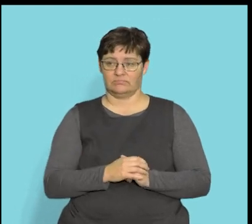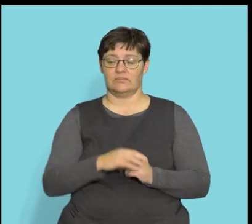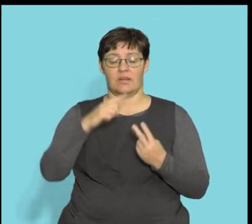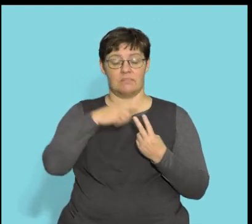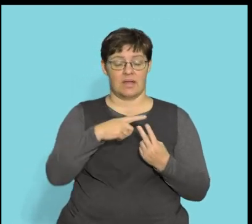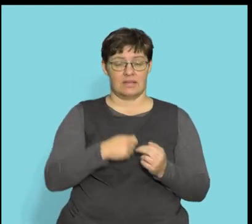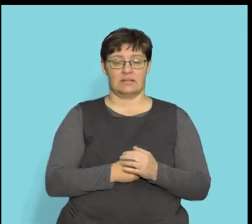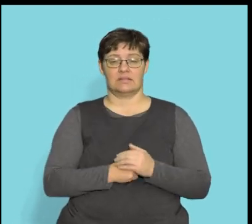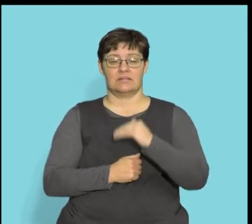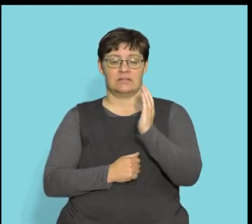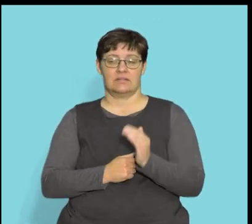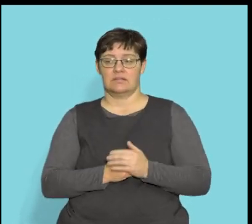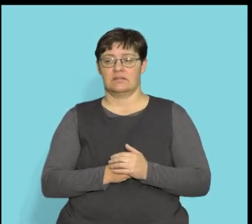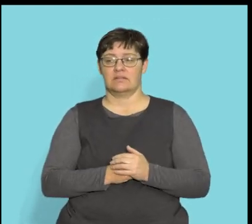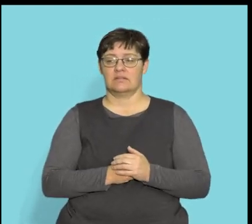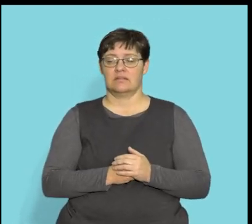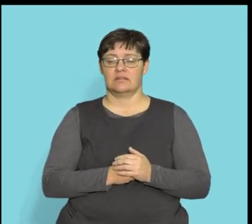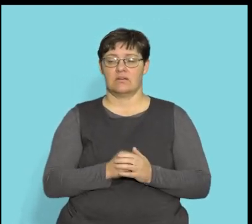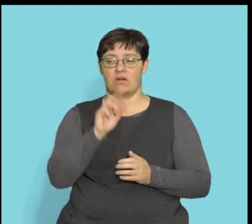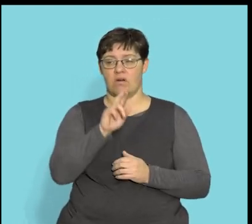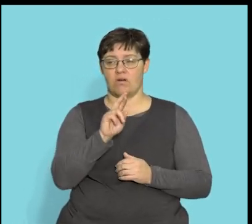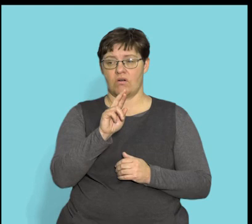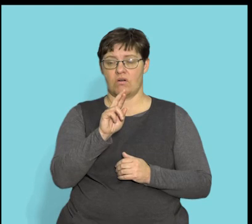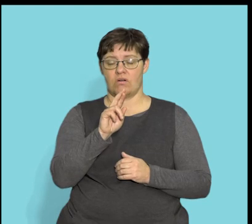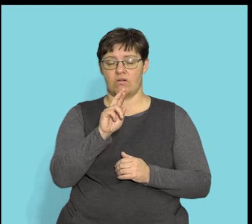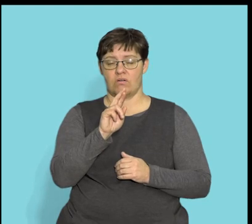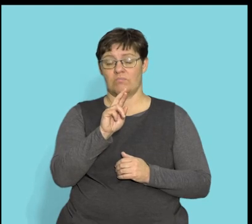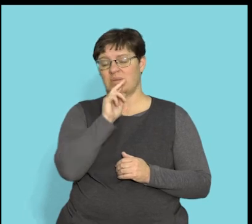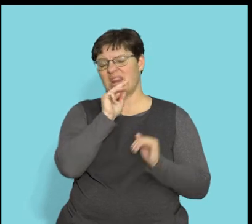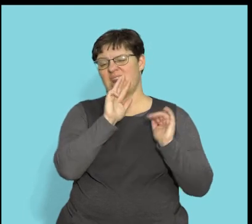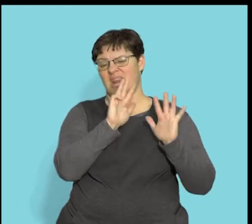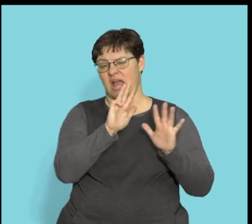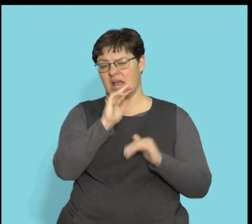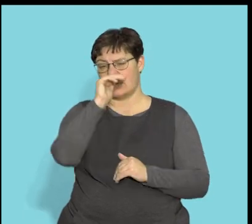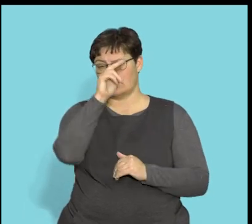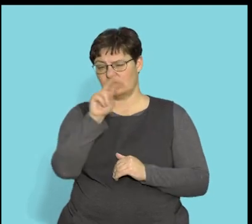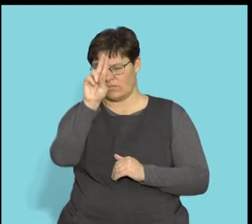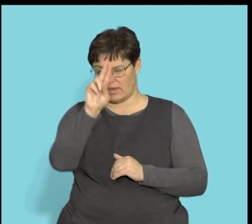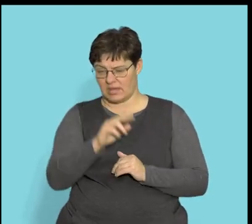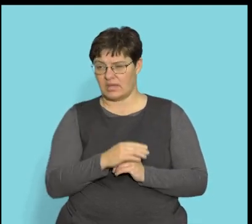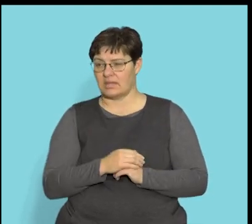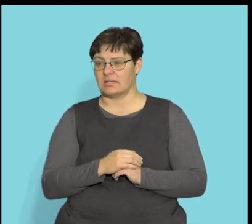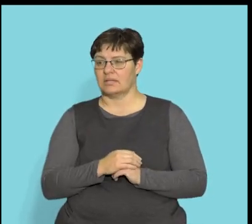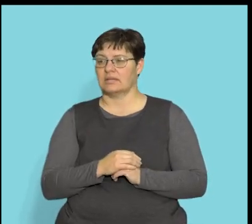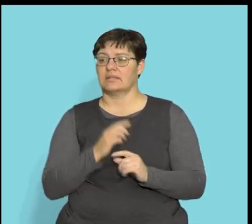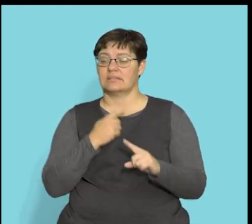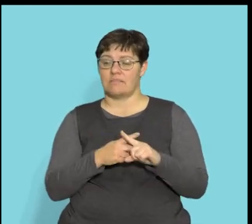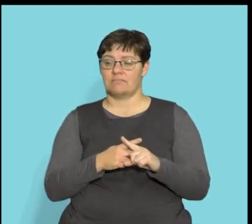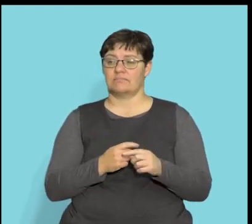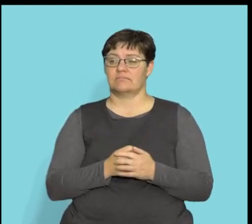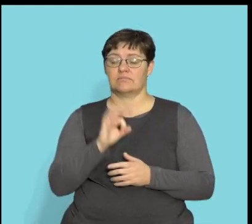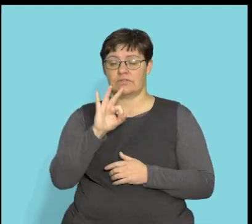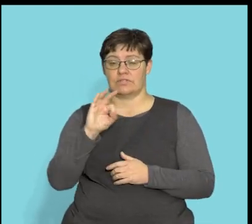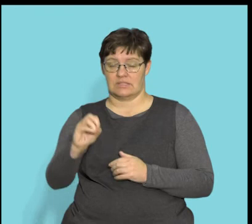to be pi times my radius squared, which is 9 squared, multiplied by my height, which